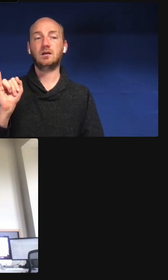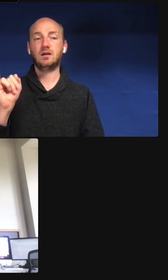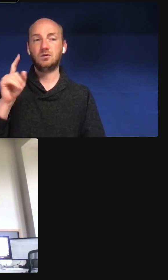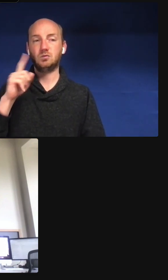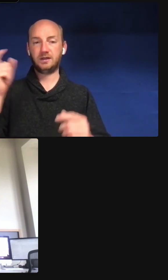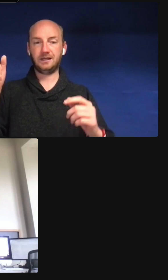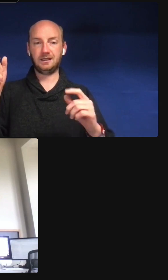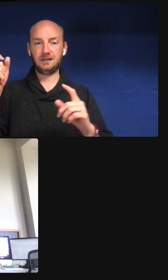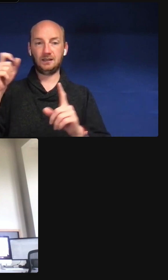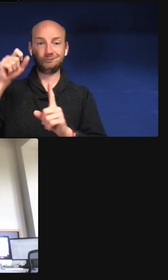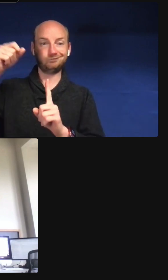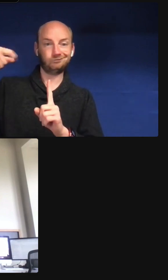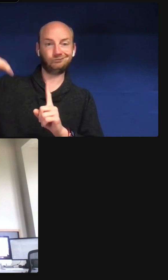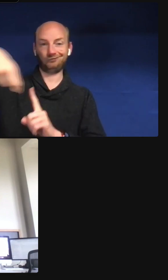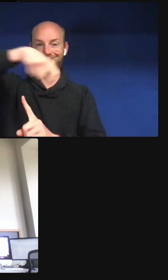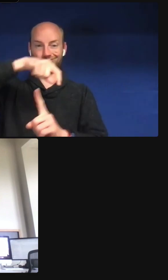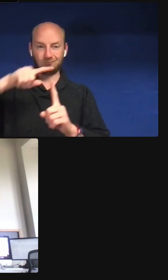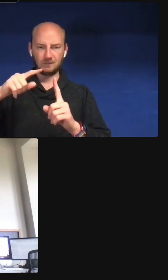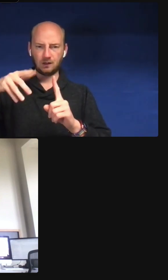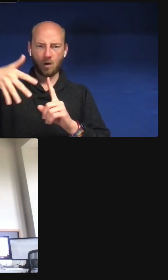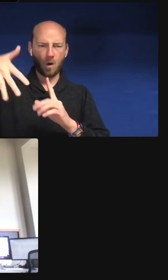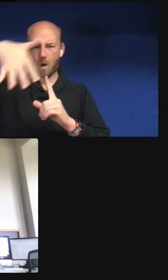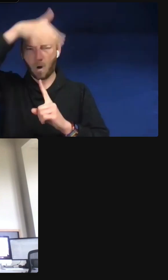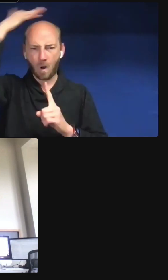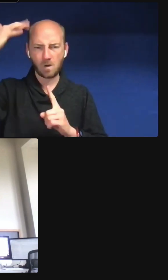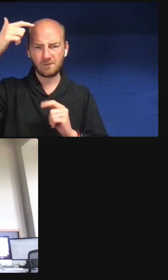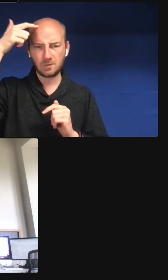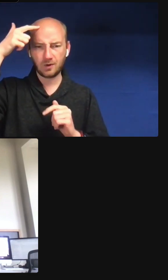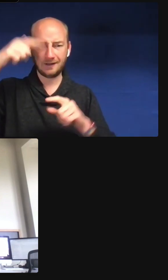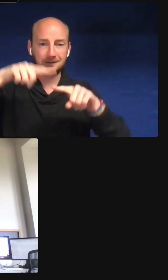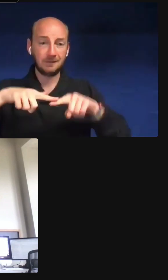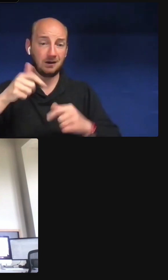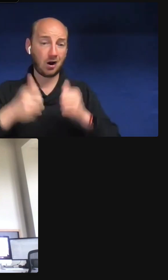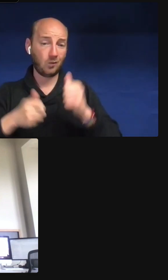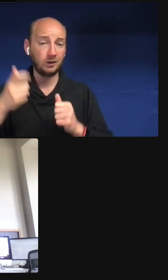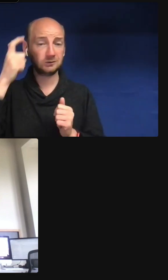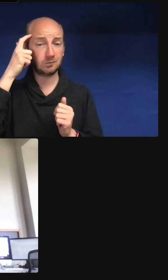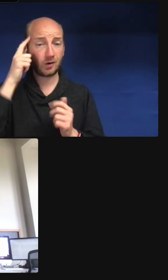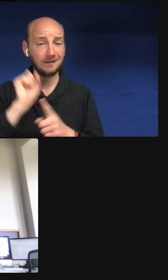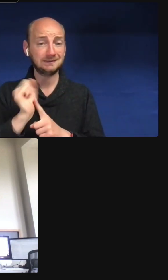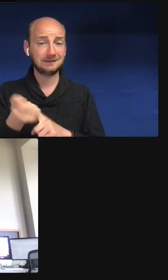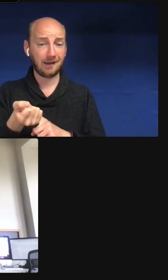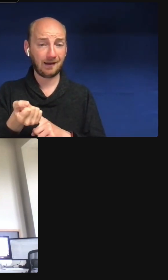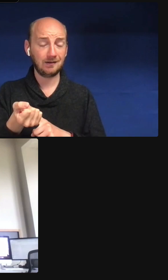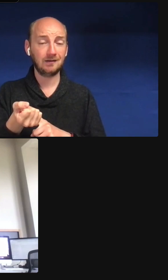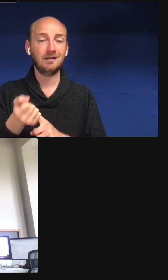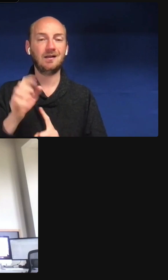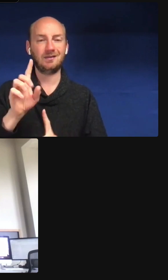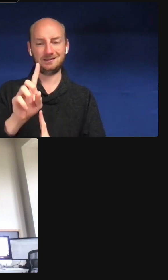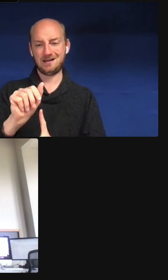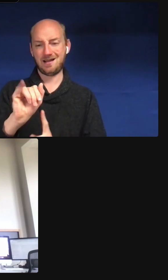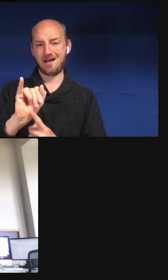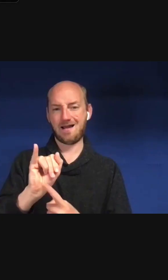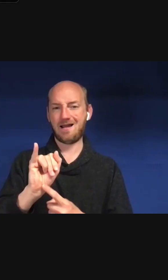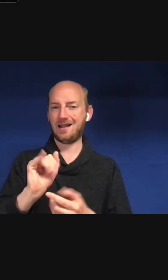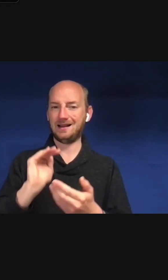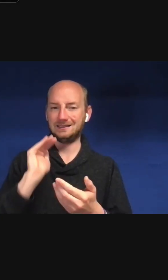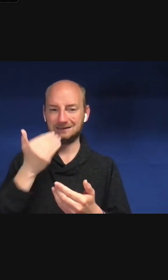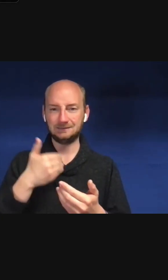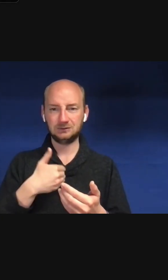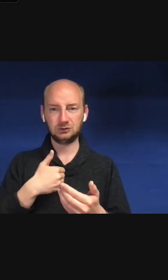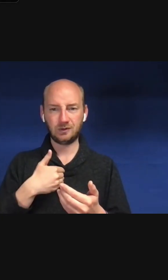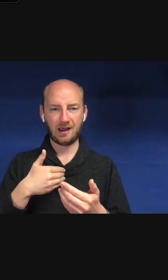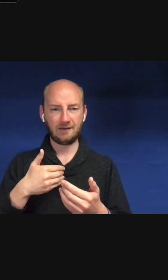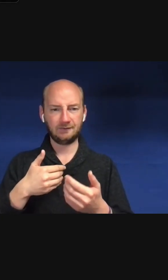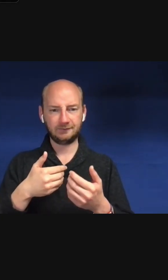different brain regions, depending on which brain state you're looking at. The dorsal anterior insula seems to be really widespread in its interactions.